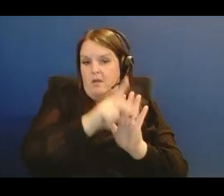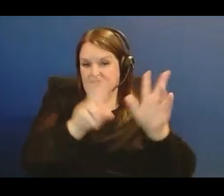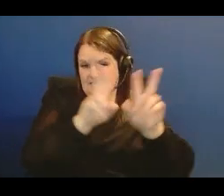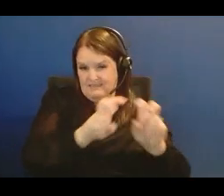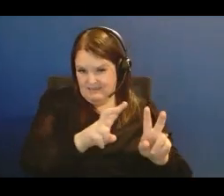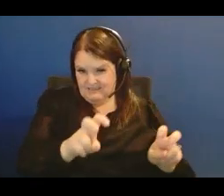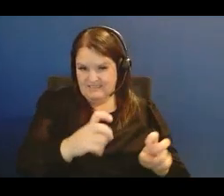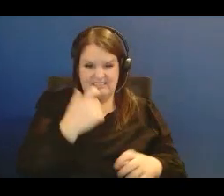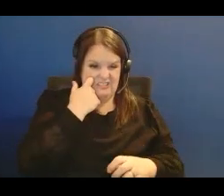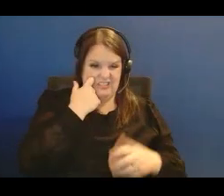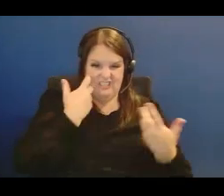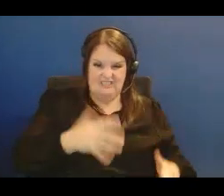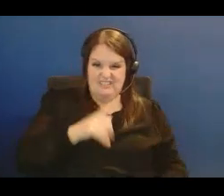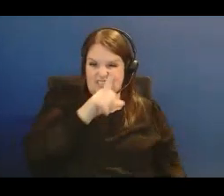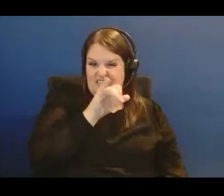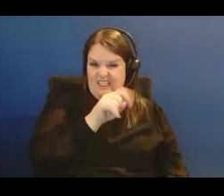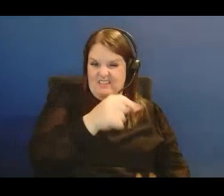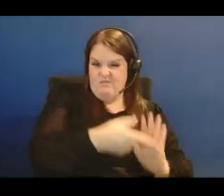was just completed.